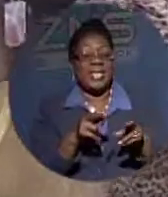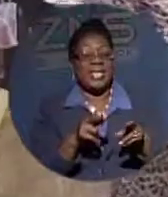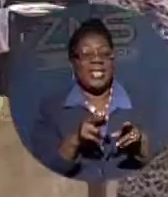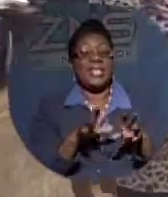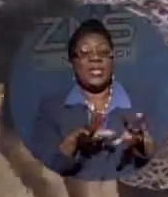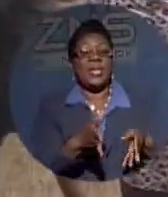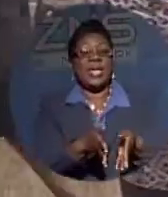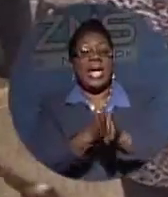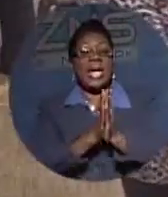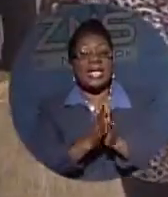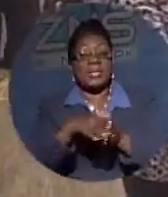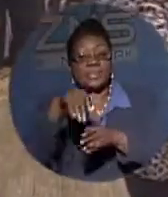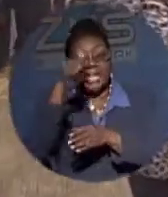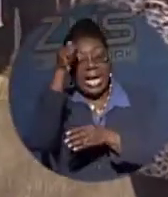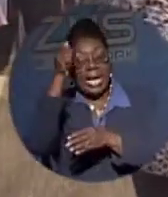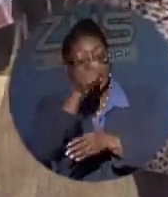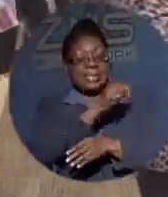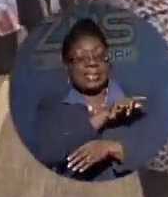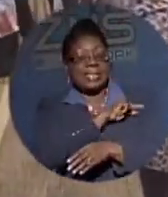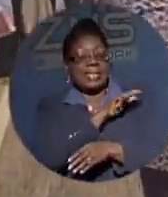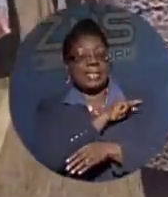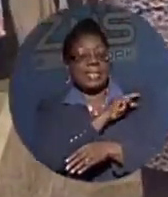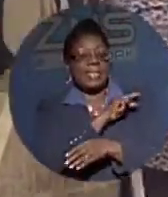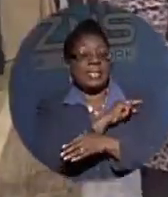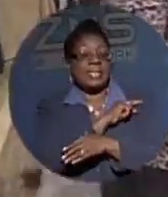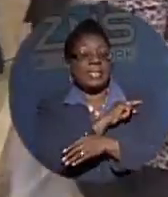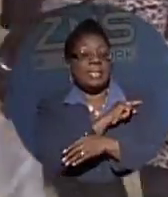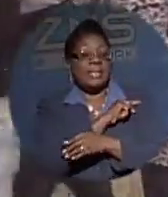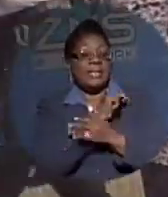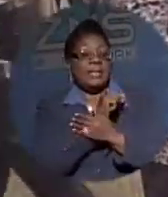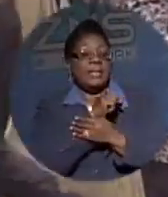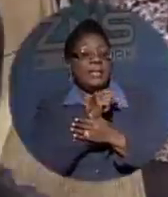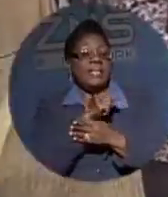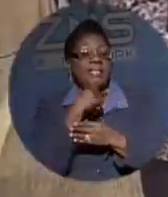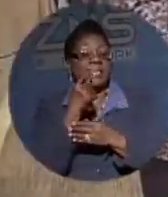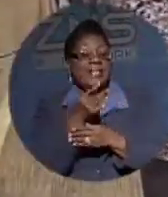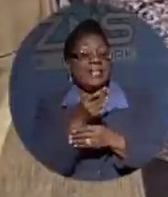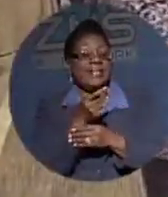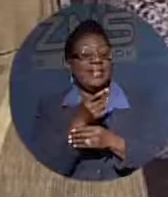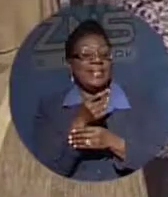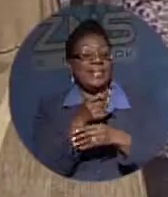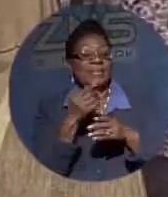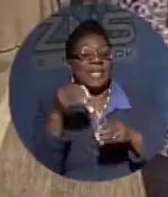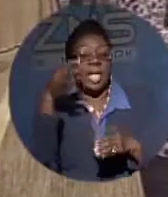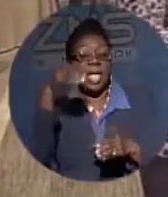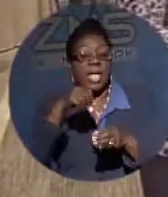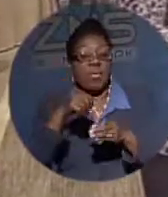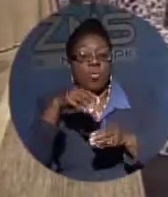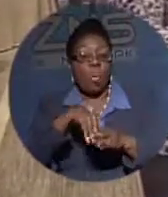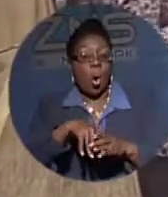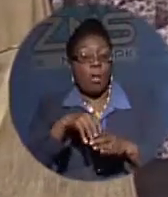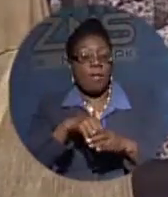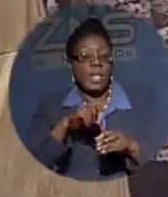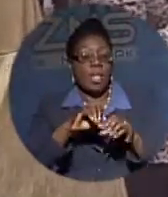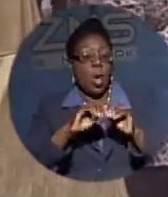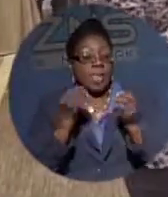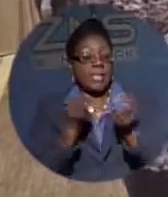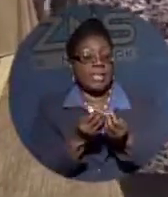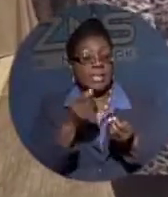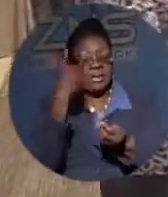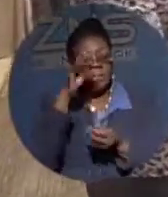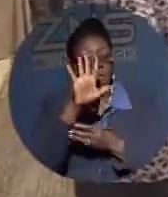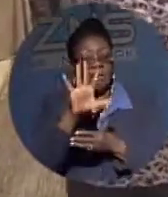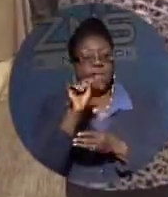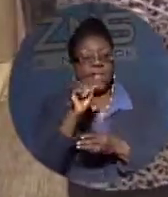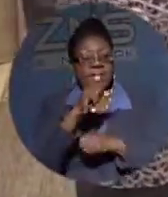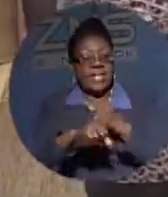Alex Gibson here. He's from the Scouts Association. He told me he was 73. I'm not sure about that, but he's been involved with the organization for 50 years now.